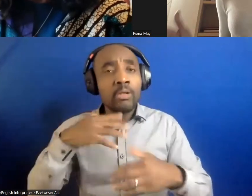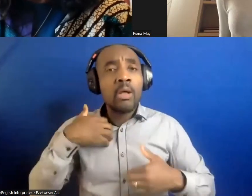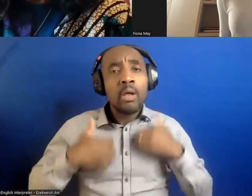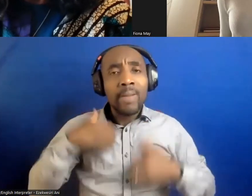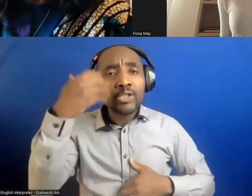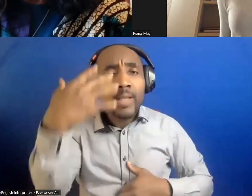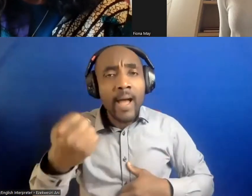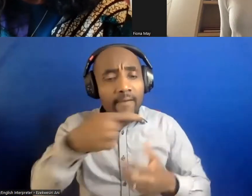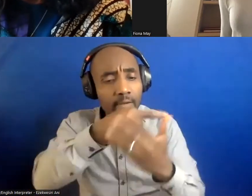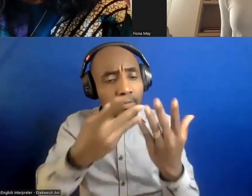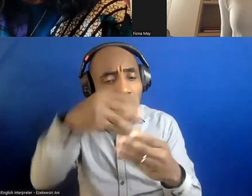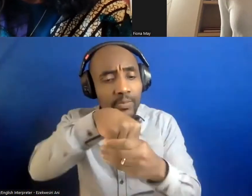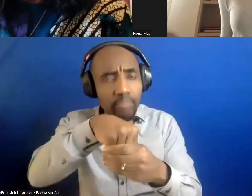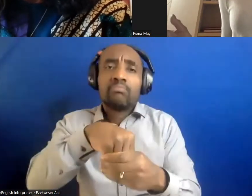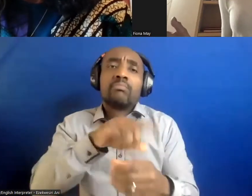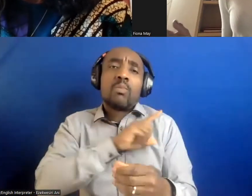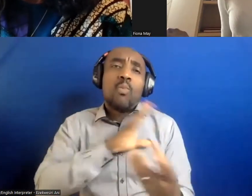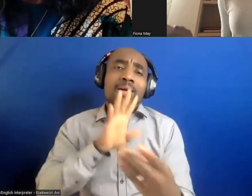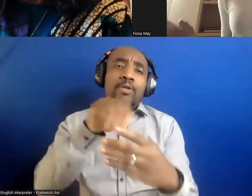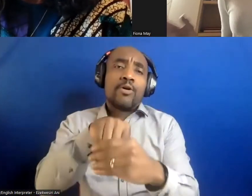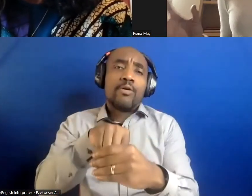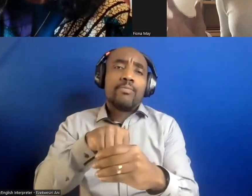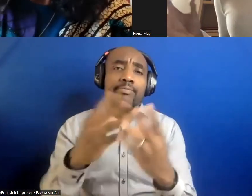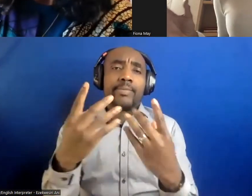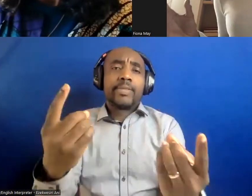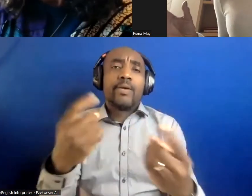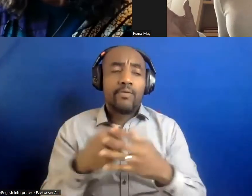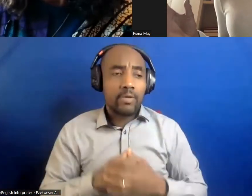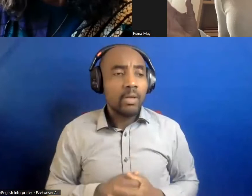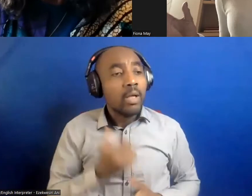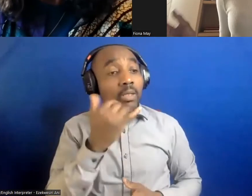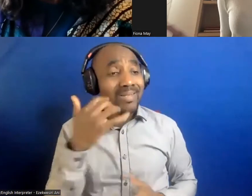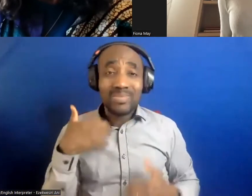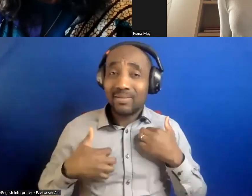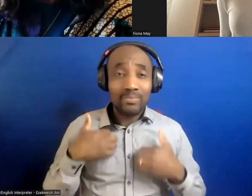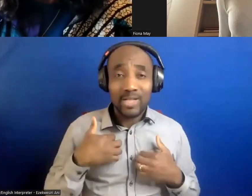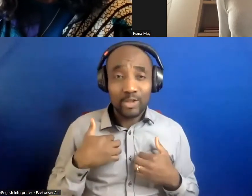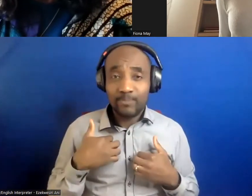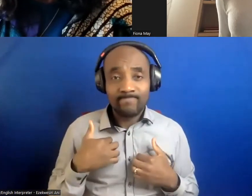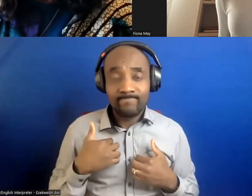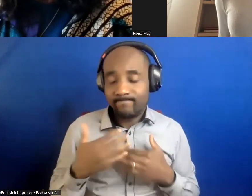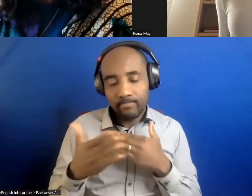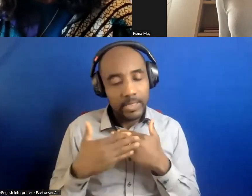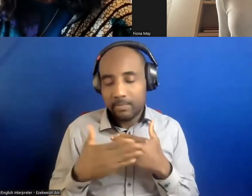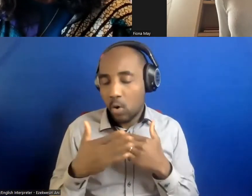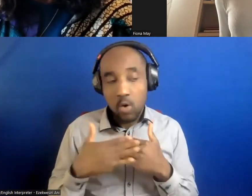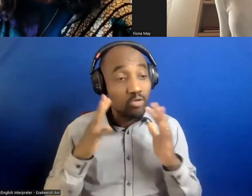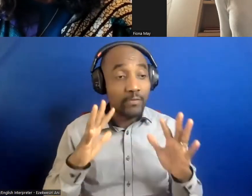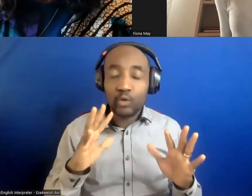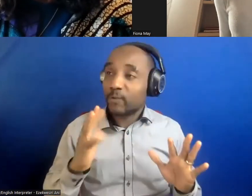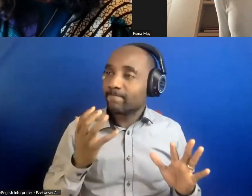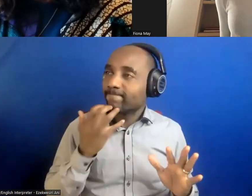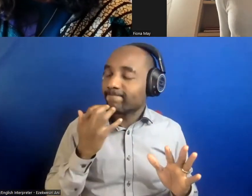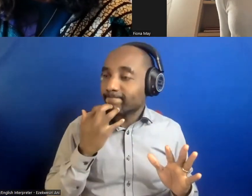for it, then why not? Sometimes the passion may not be enough. sometimes you really have to grit your teeth and just get out with it. I